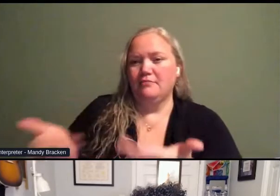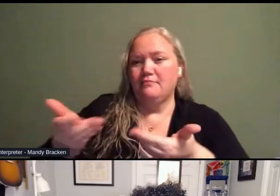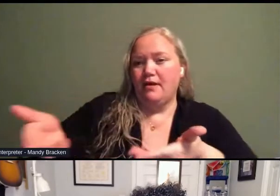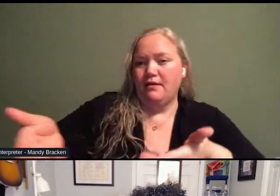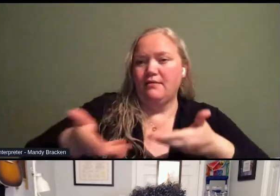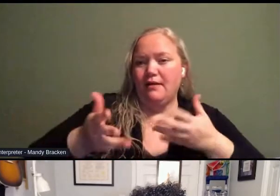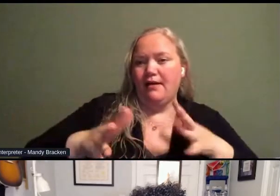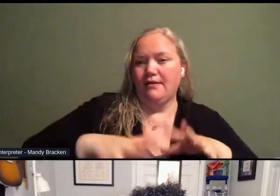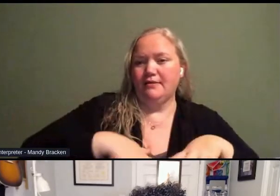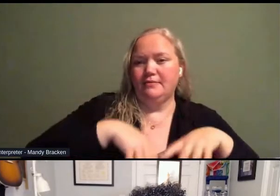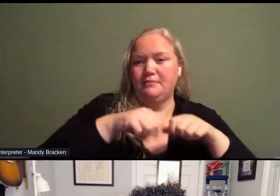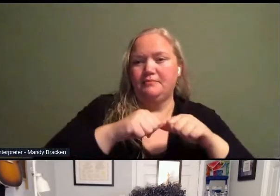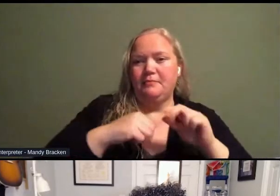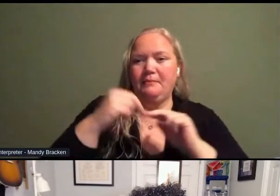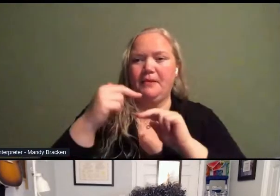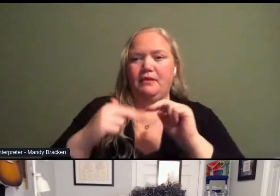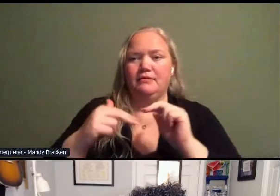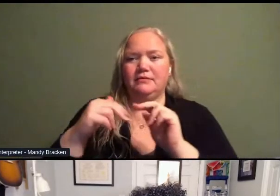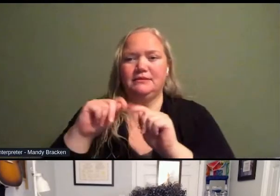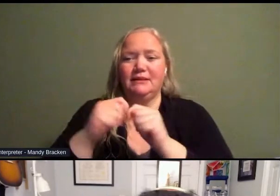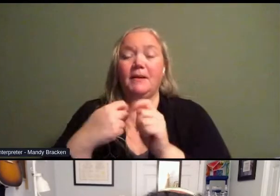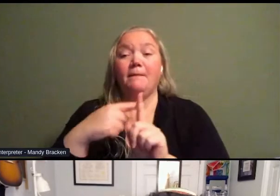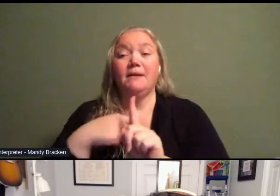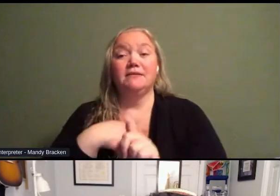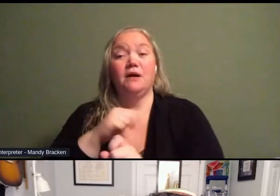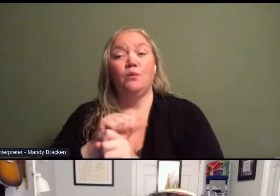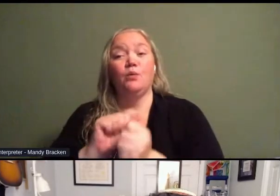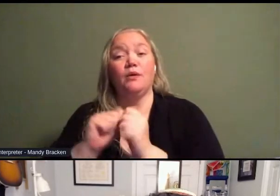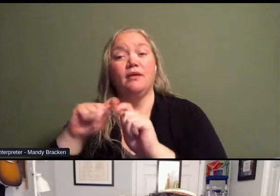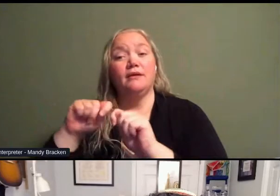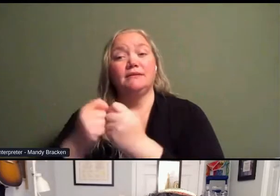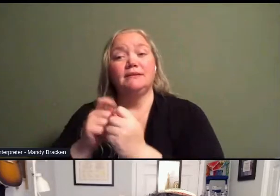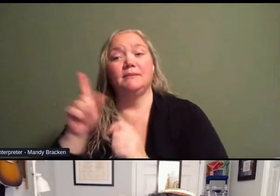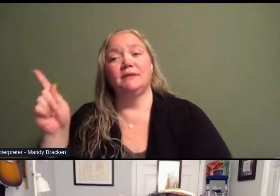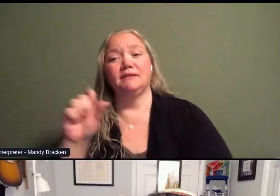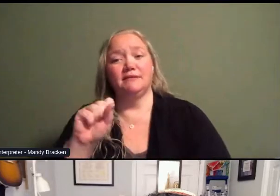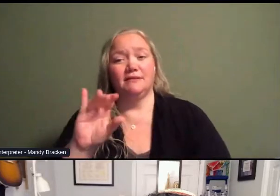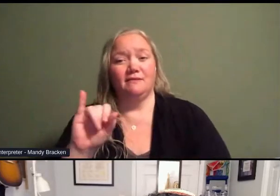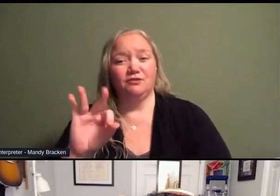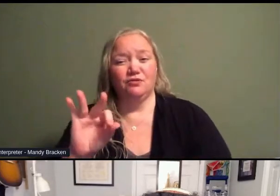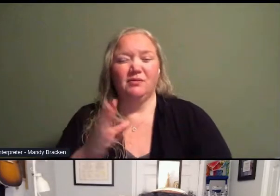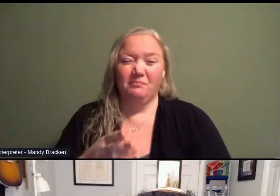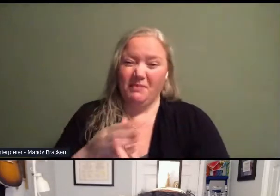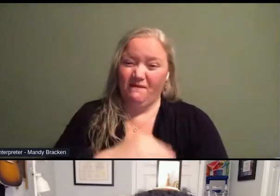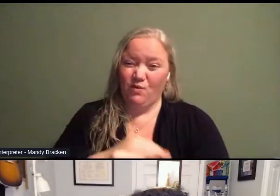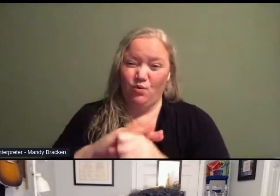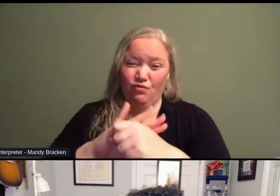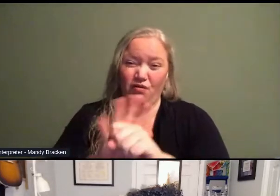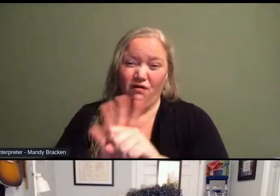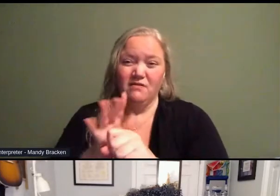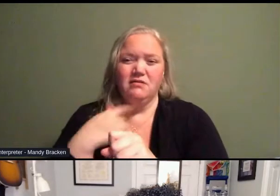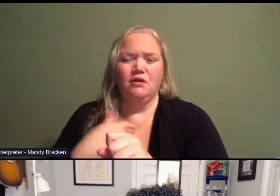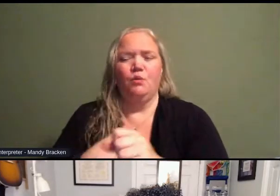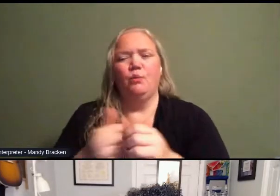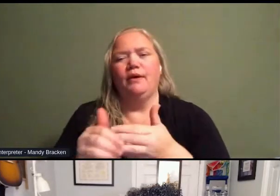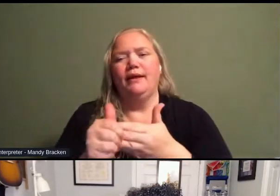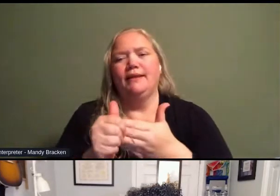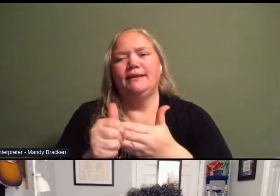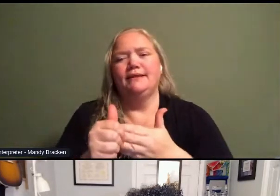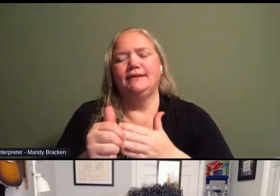with a team from San Francisco. Pre-COVID, we were leading facilitated tours of healthcare leaders through